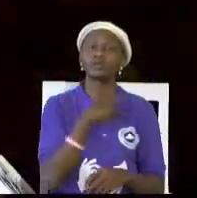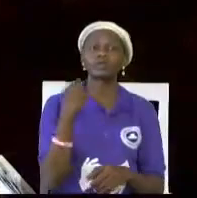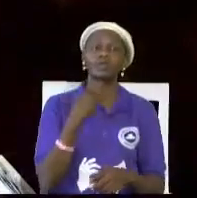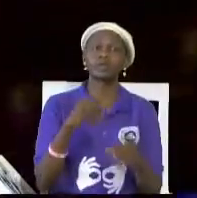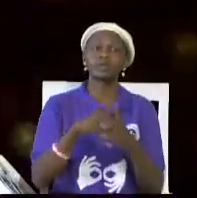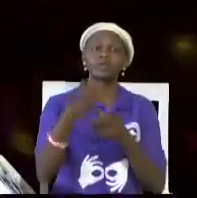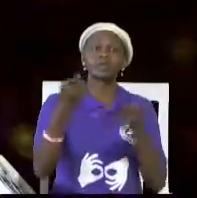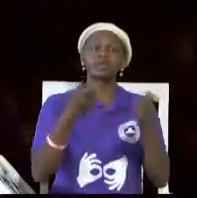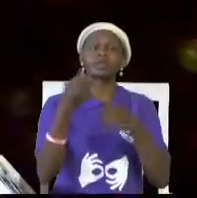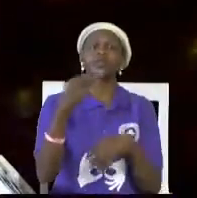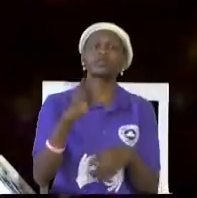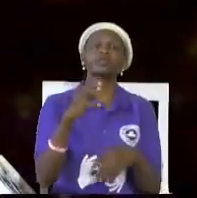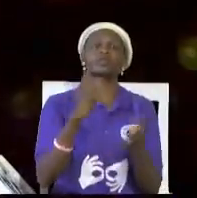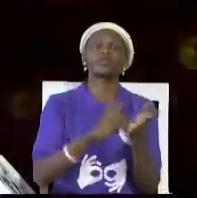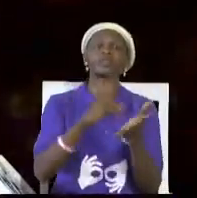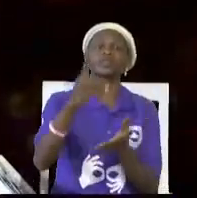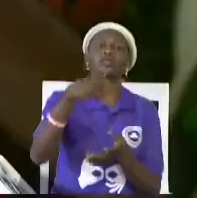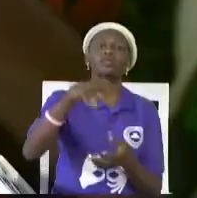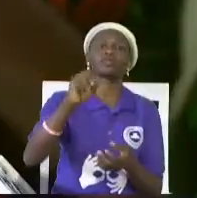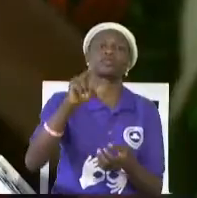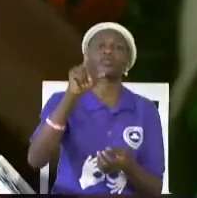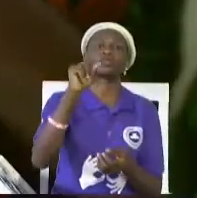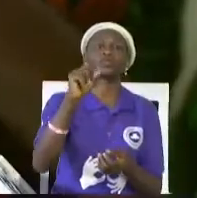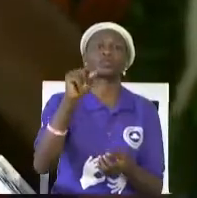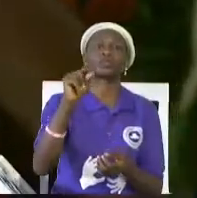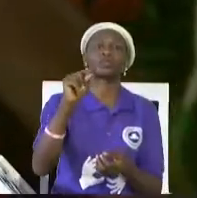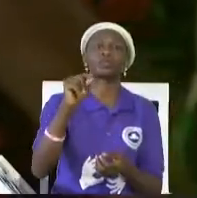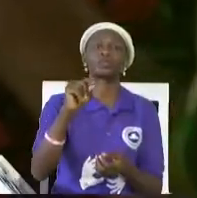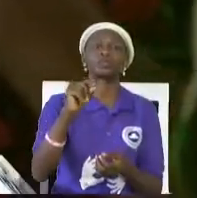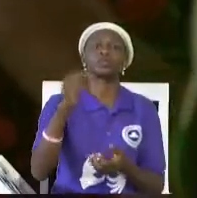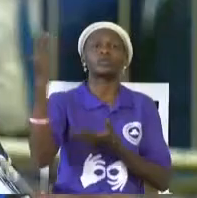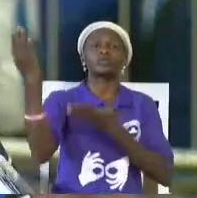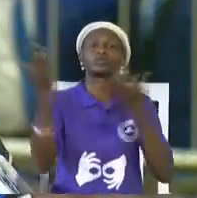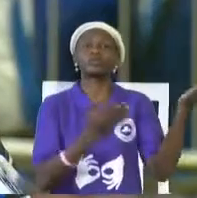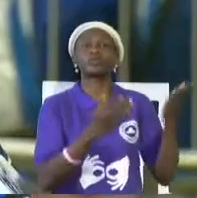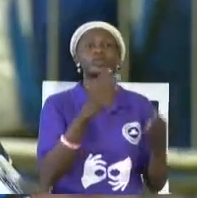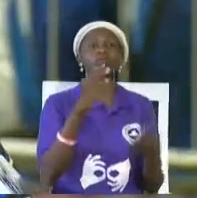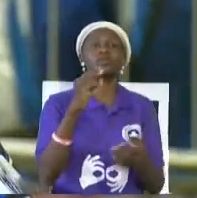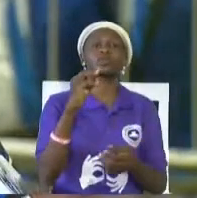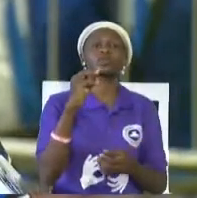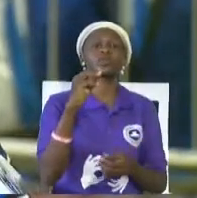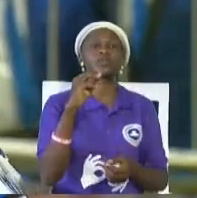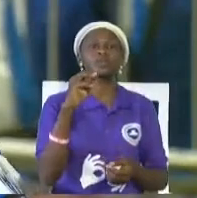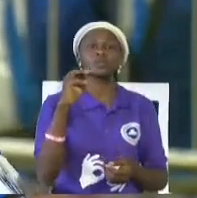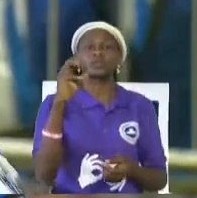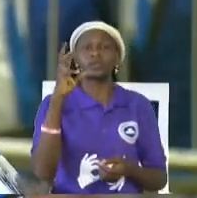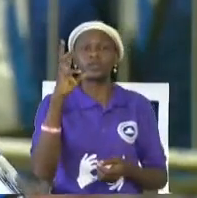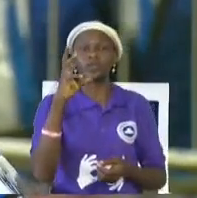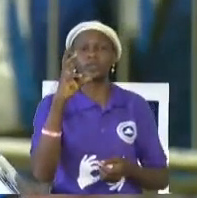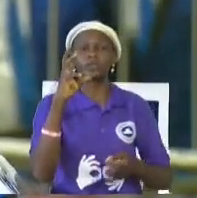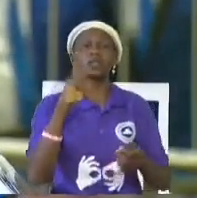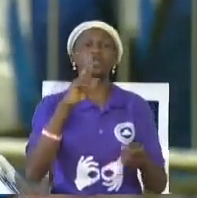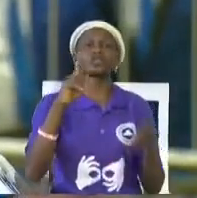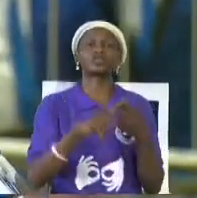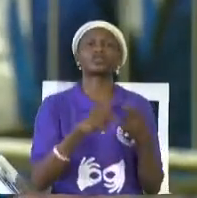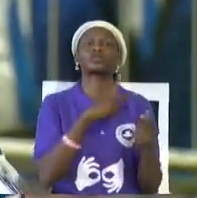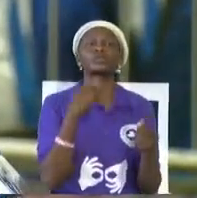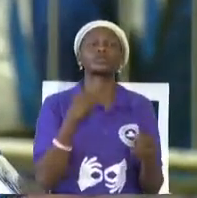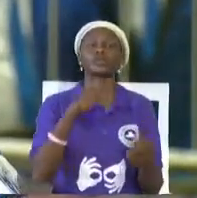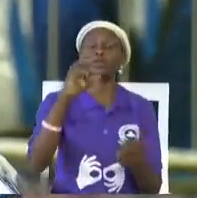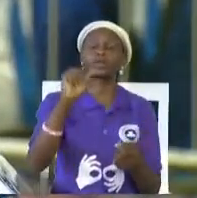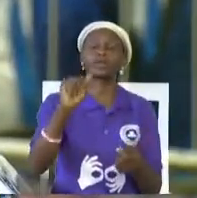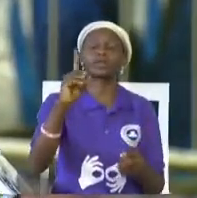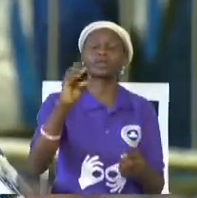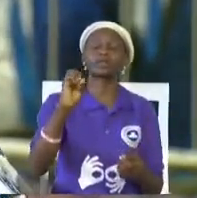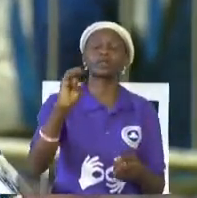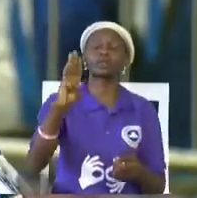in charge of Delta Province 20, brought me to Pastor Adeboye. He did